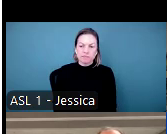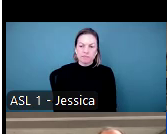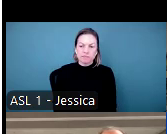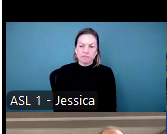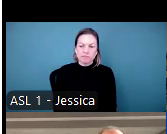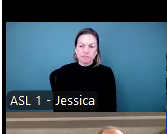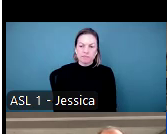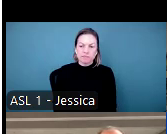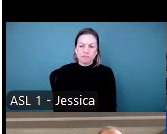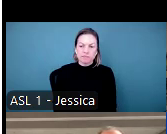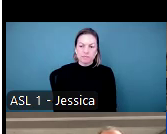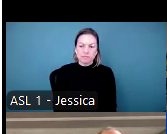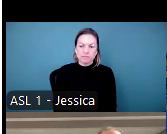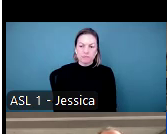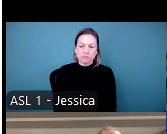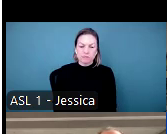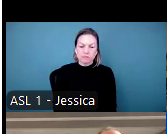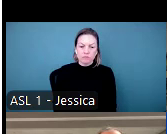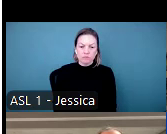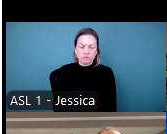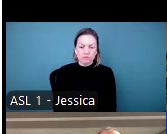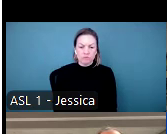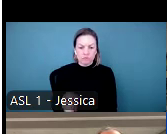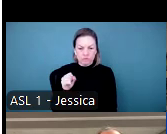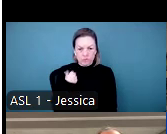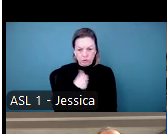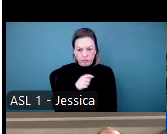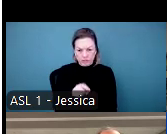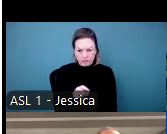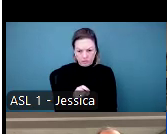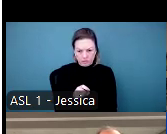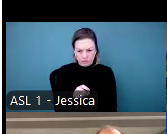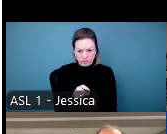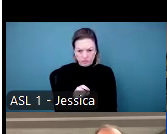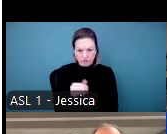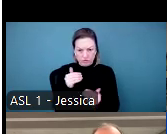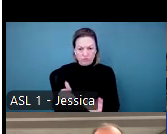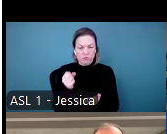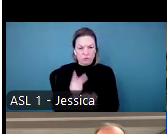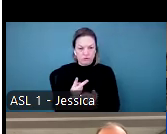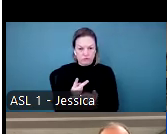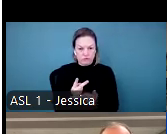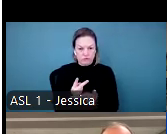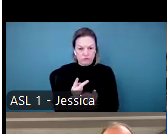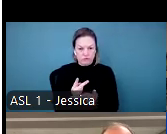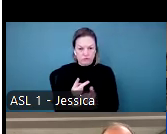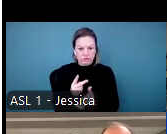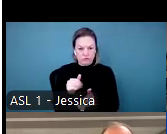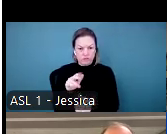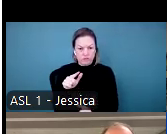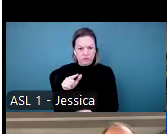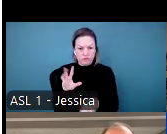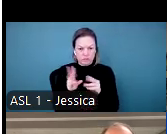Approval of the August minutes. So we need to move to approval of the August